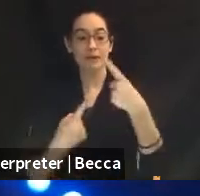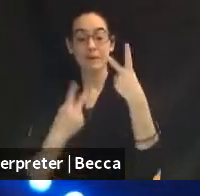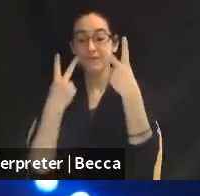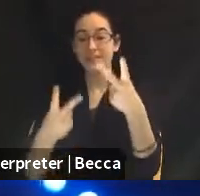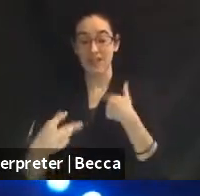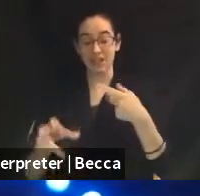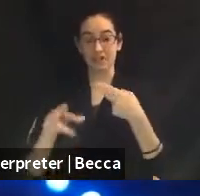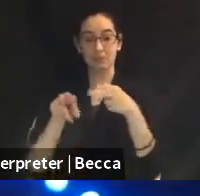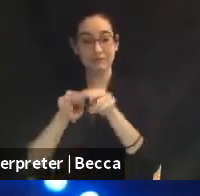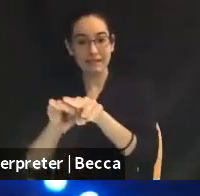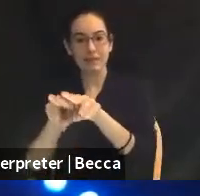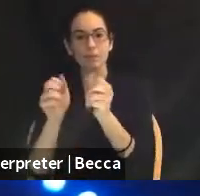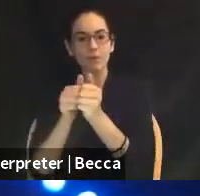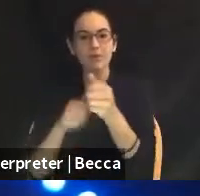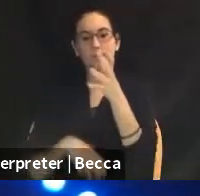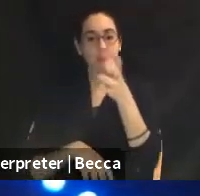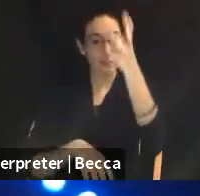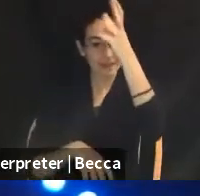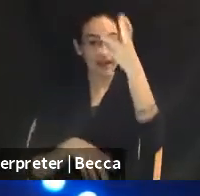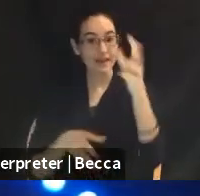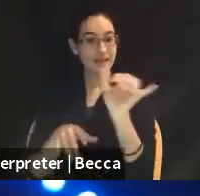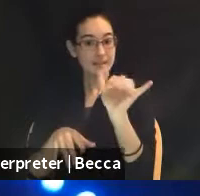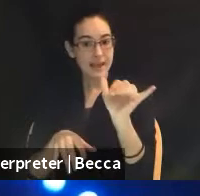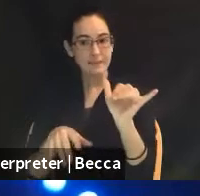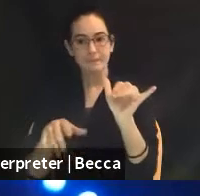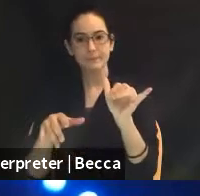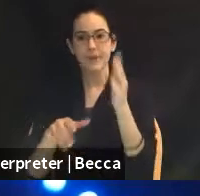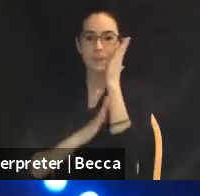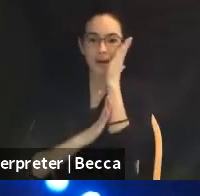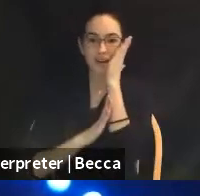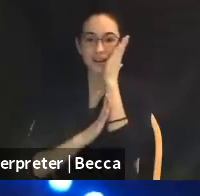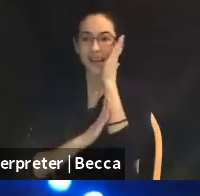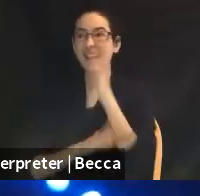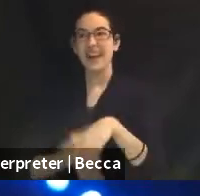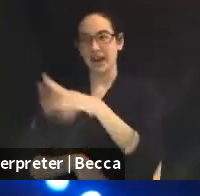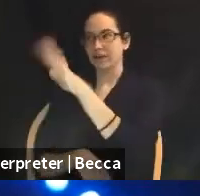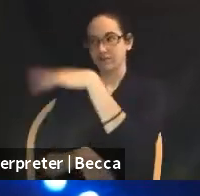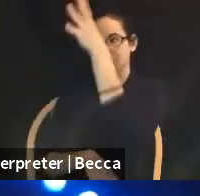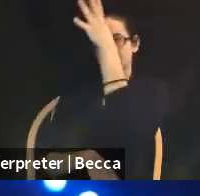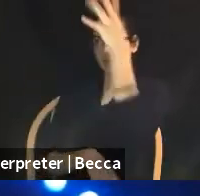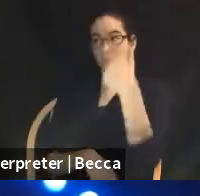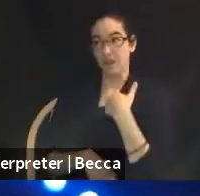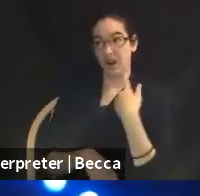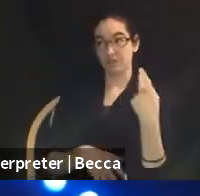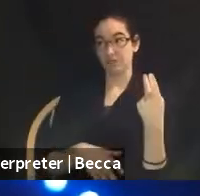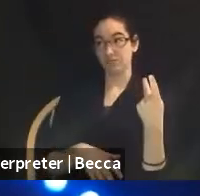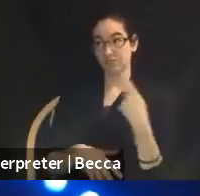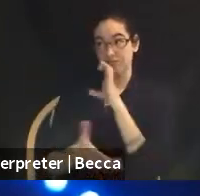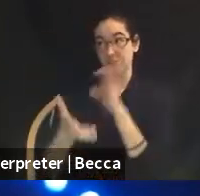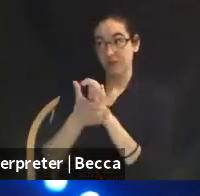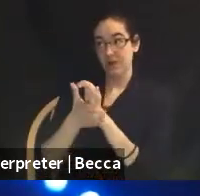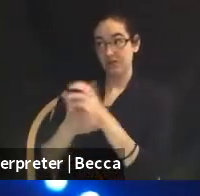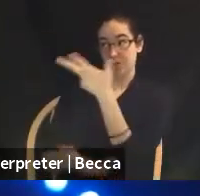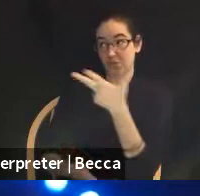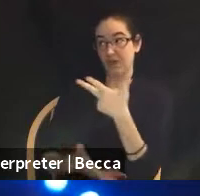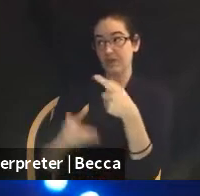weird. I remember being 10 years old saying, Dad, you're never gonna come sleep with me when I'm married. It was just this weird